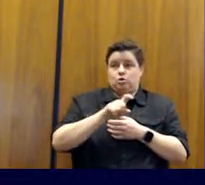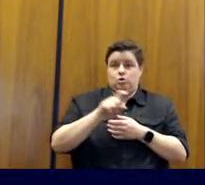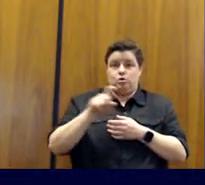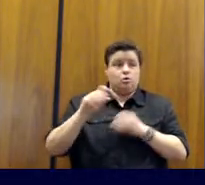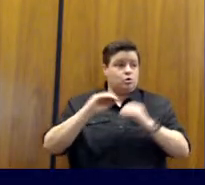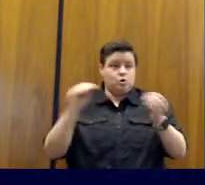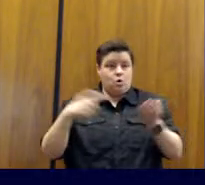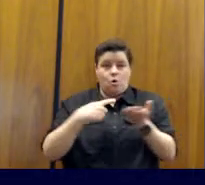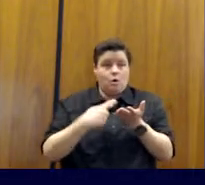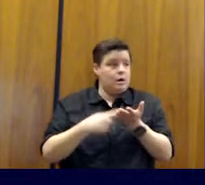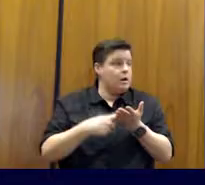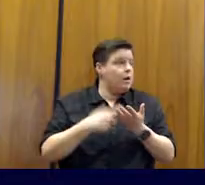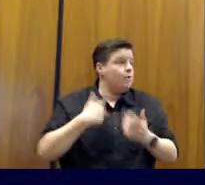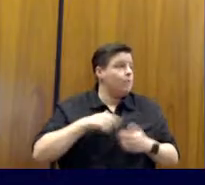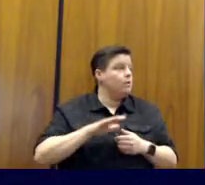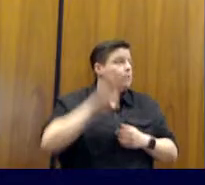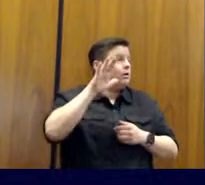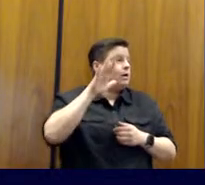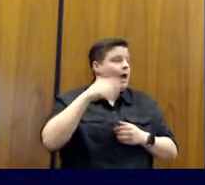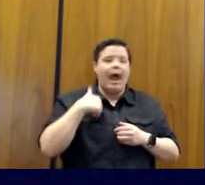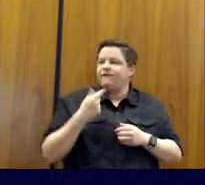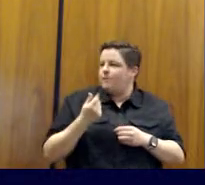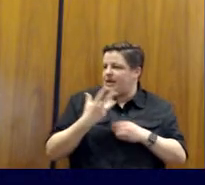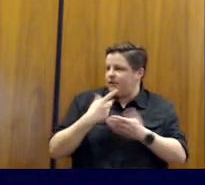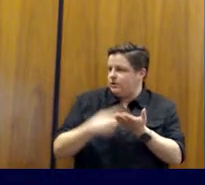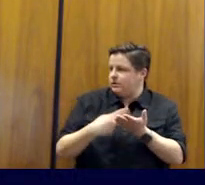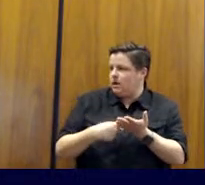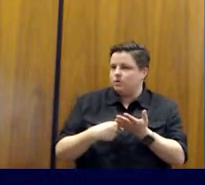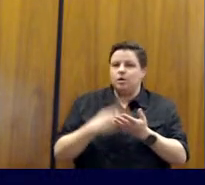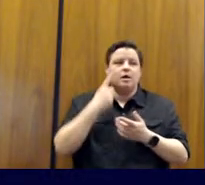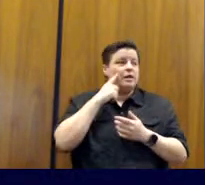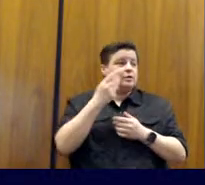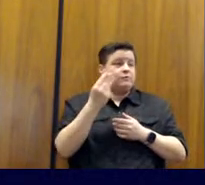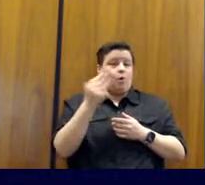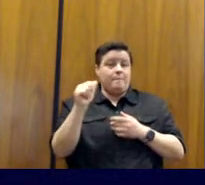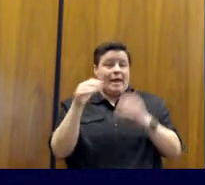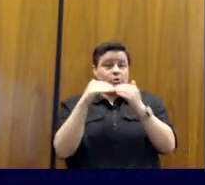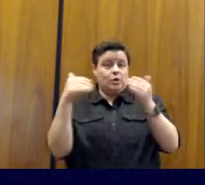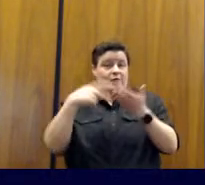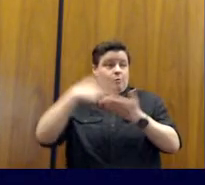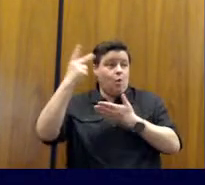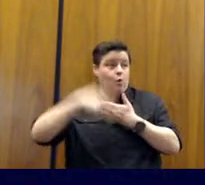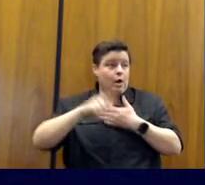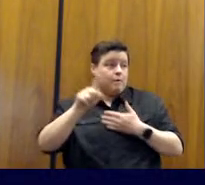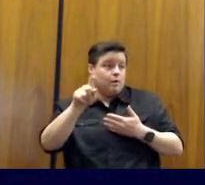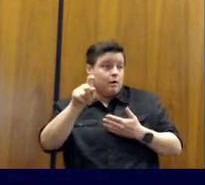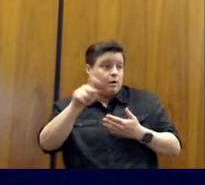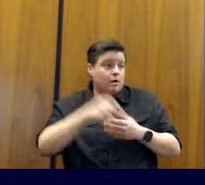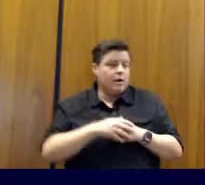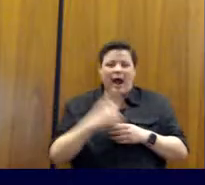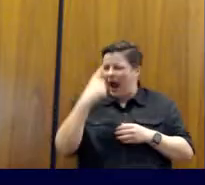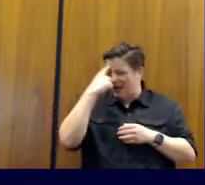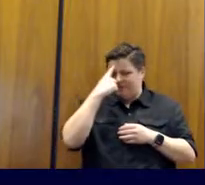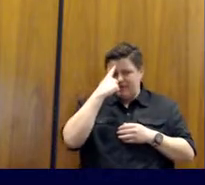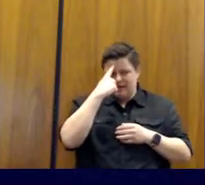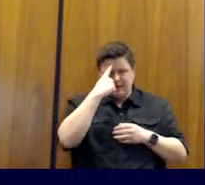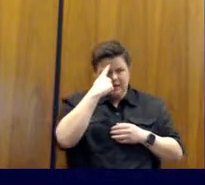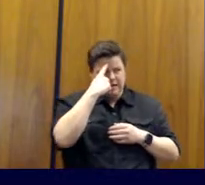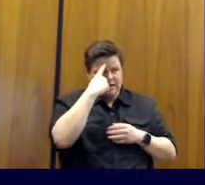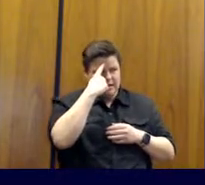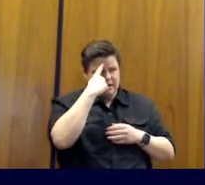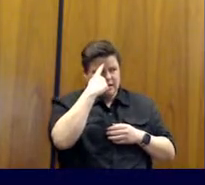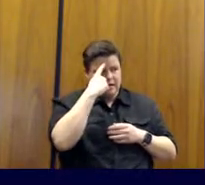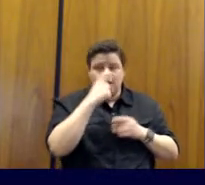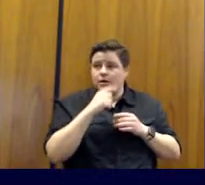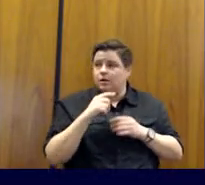There's none of the board members. Do I have a bit of discussion? This is just for master's level programs? Am I understanding that I correctly? think it's both. Jerome is here, he